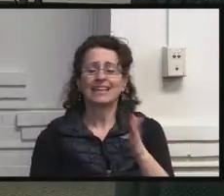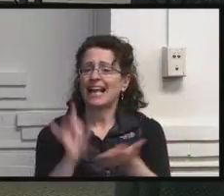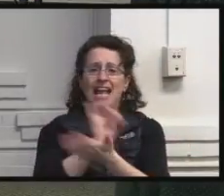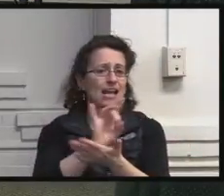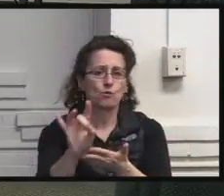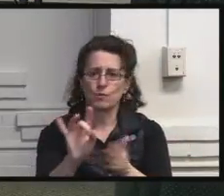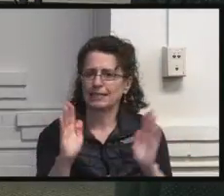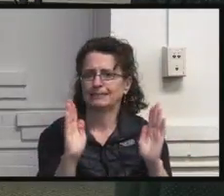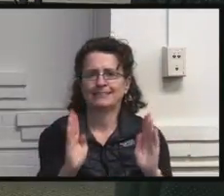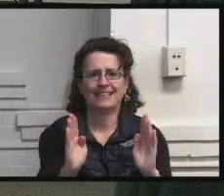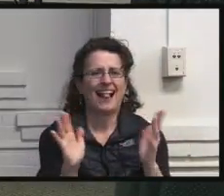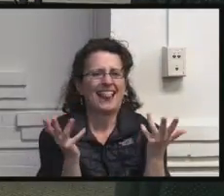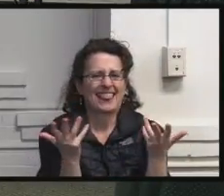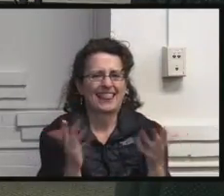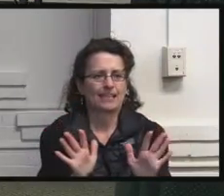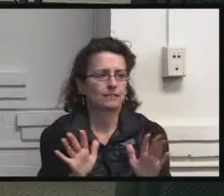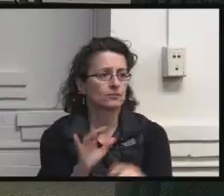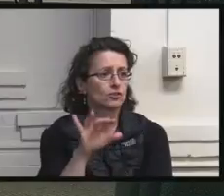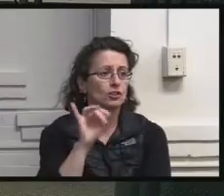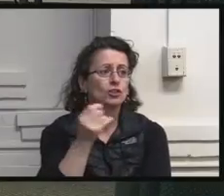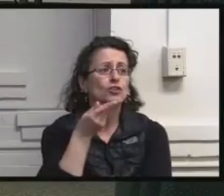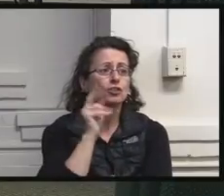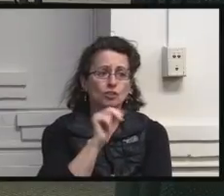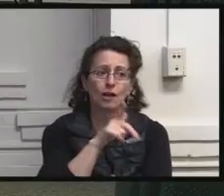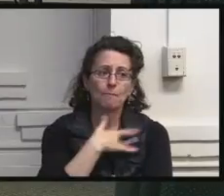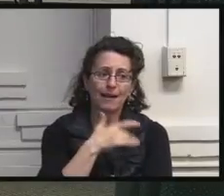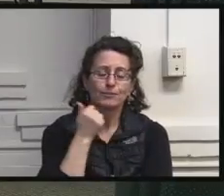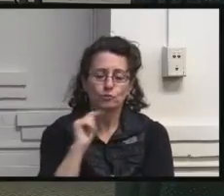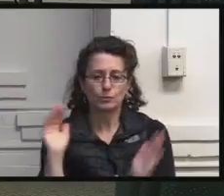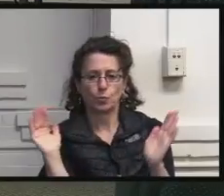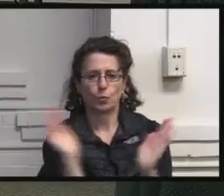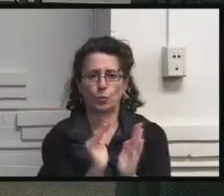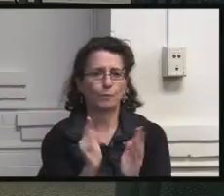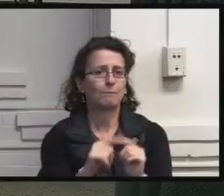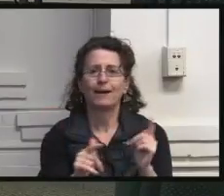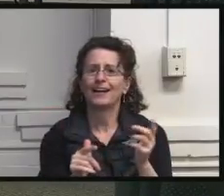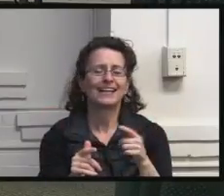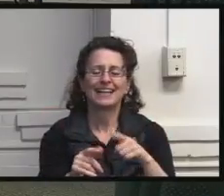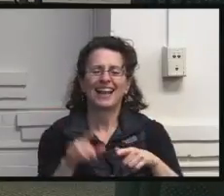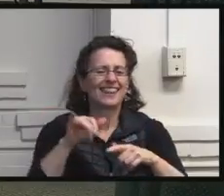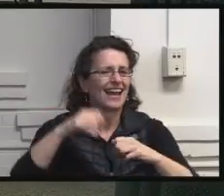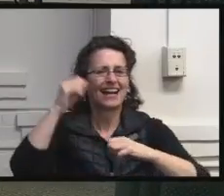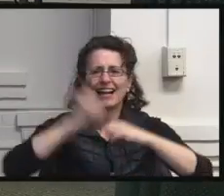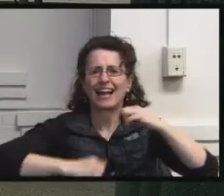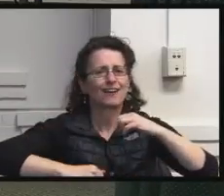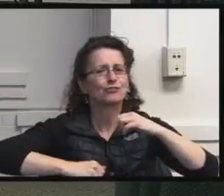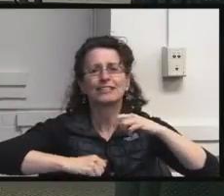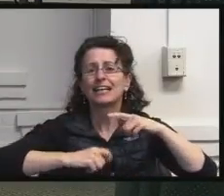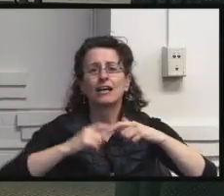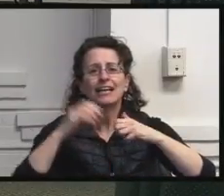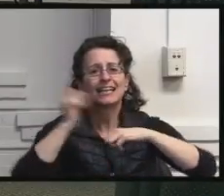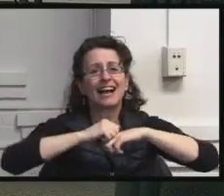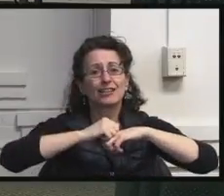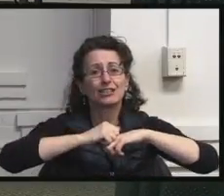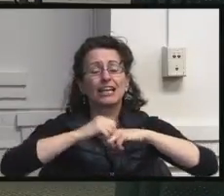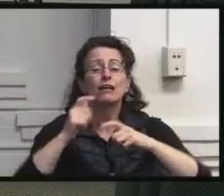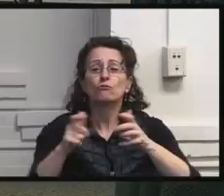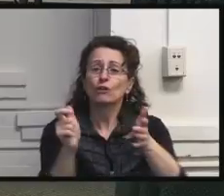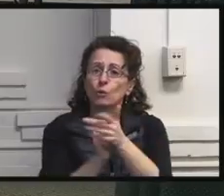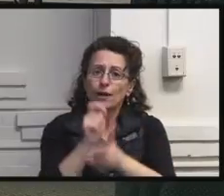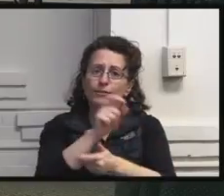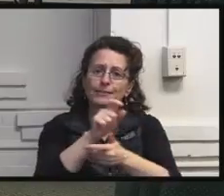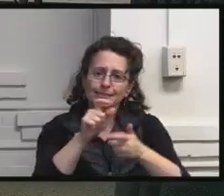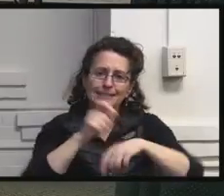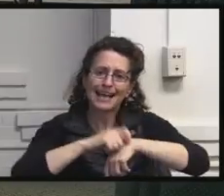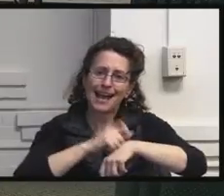up. And, you know, John is always looking for ways to do that. But in this case, because of that cast-in-place concrete rail, it's going to take a